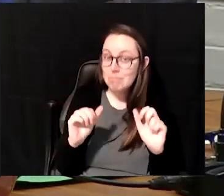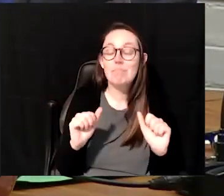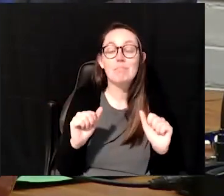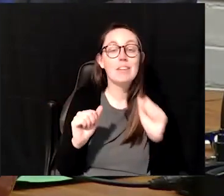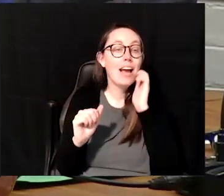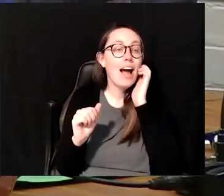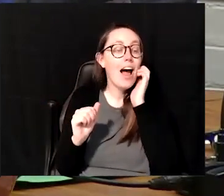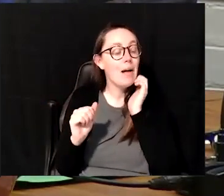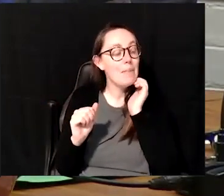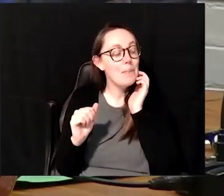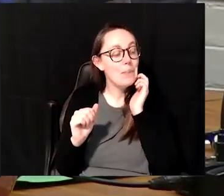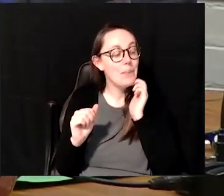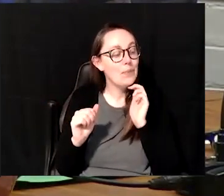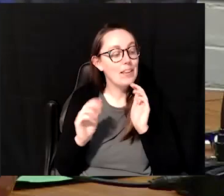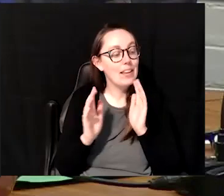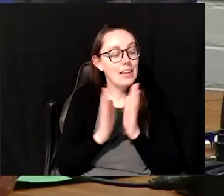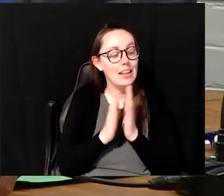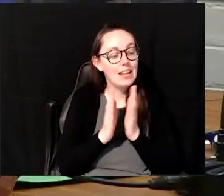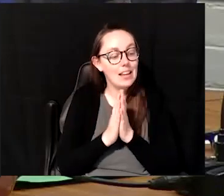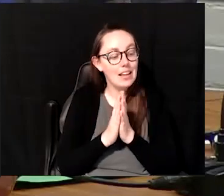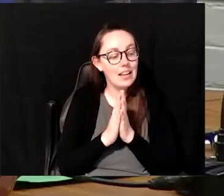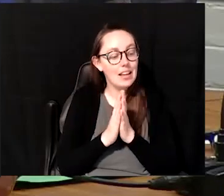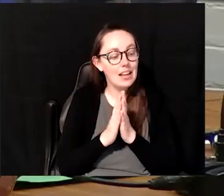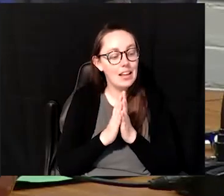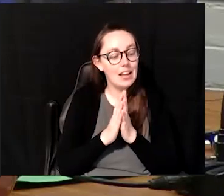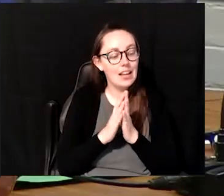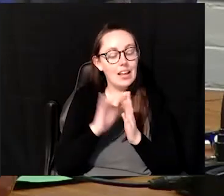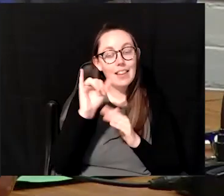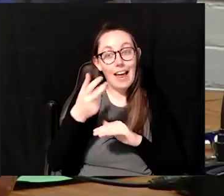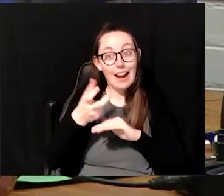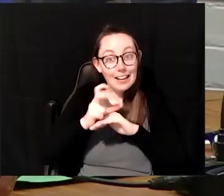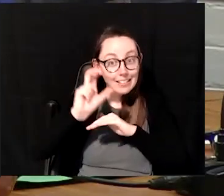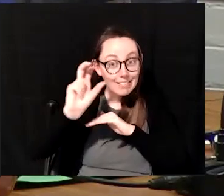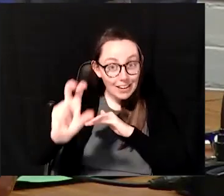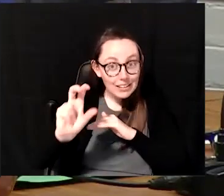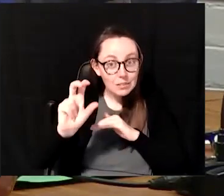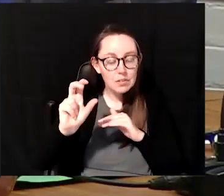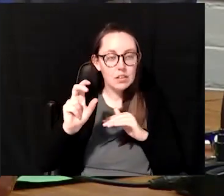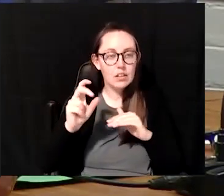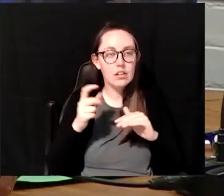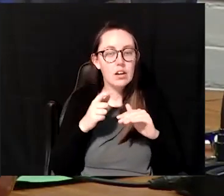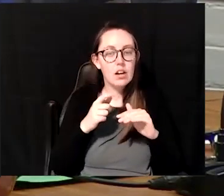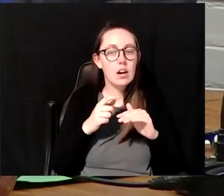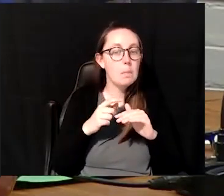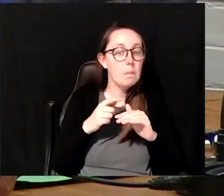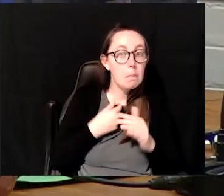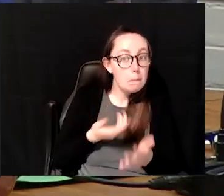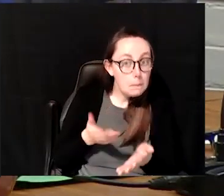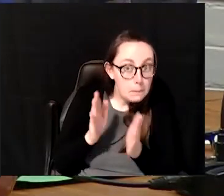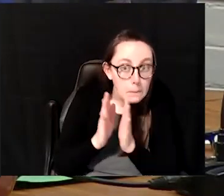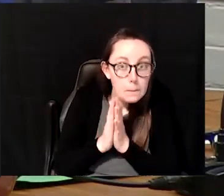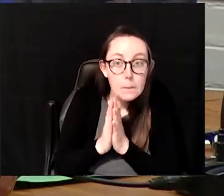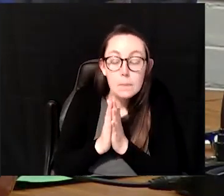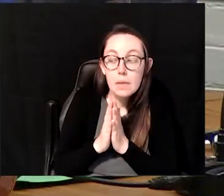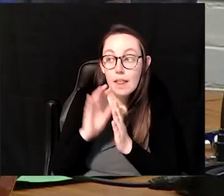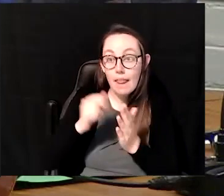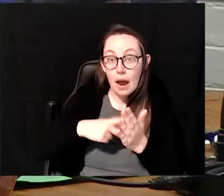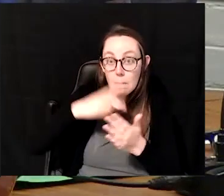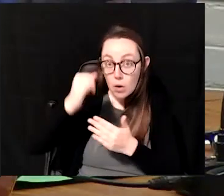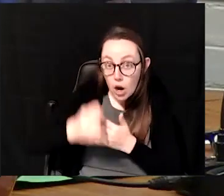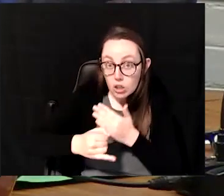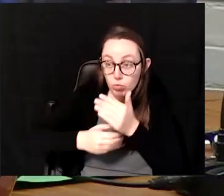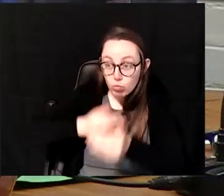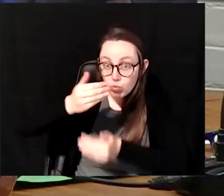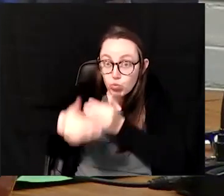uh that investment I guess I would request that as this project moves forward if you come back and speak to the select board